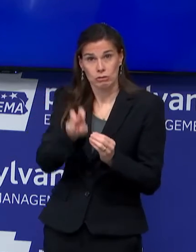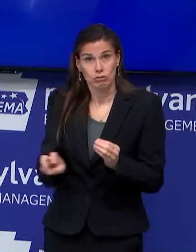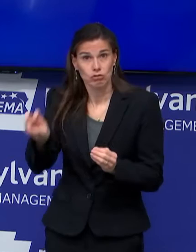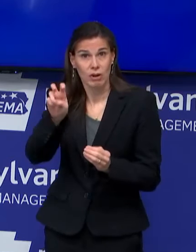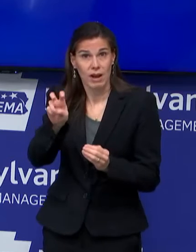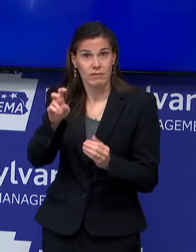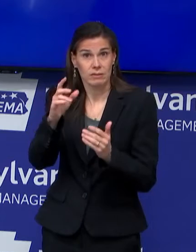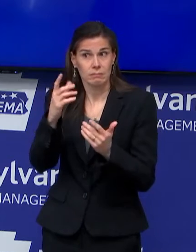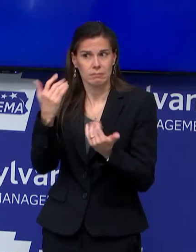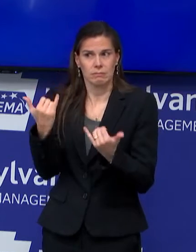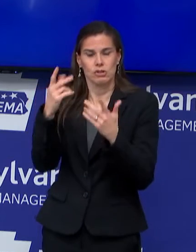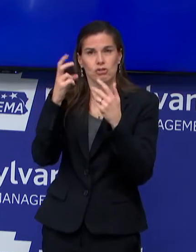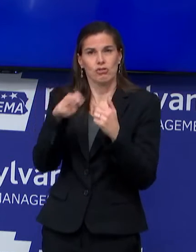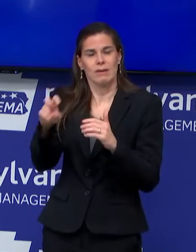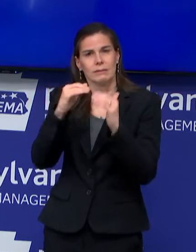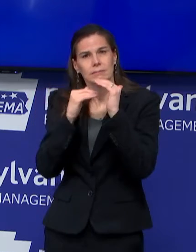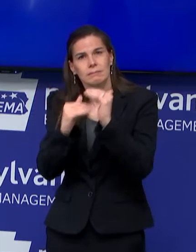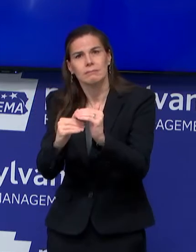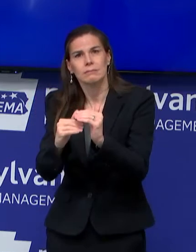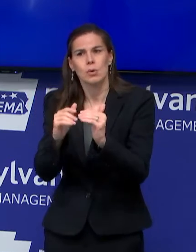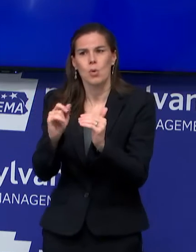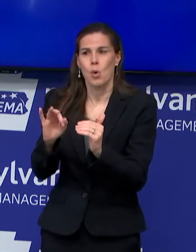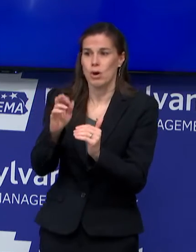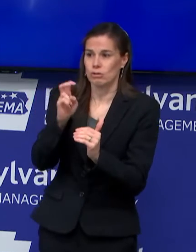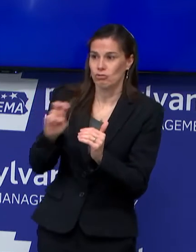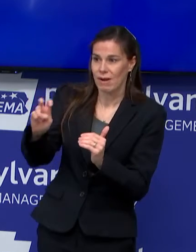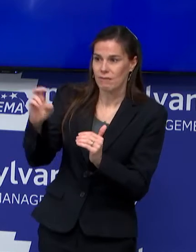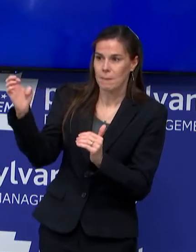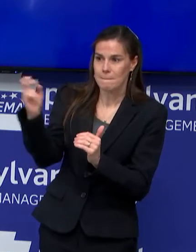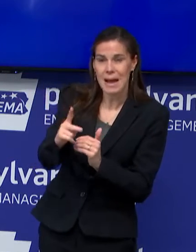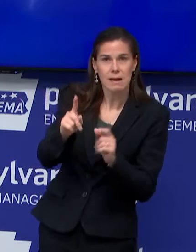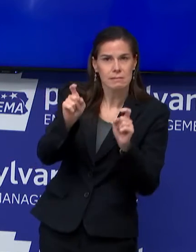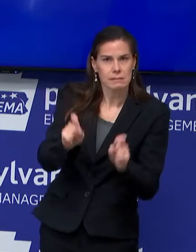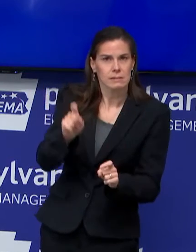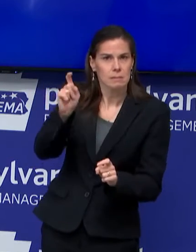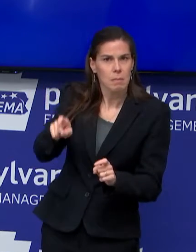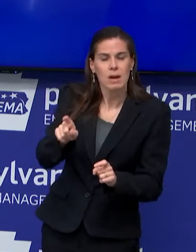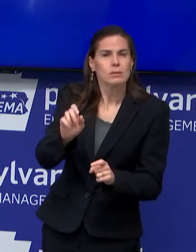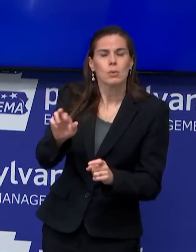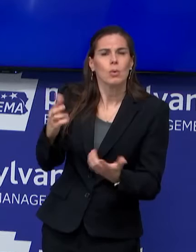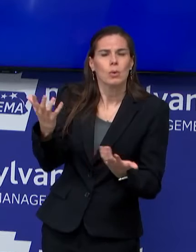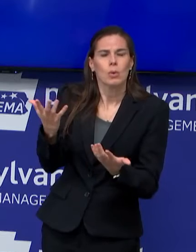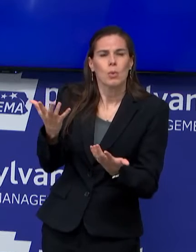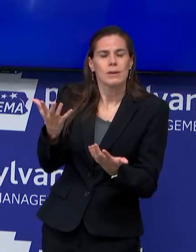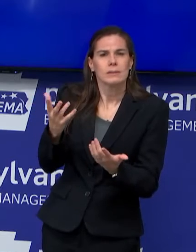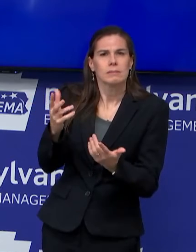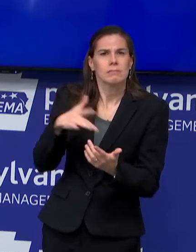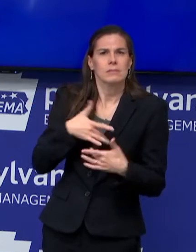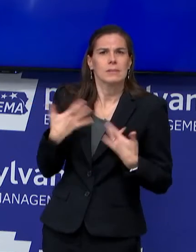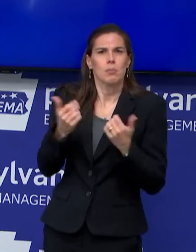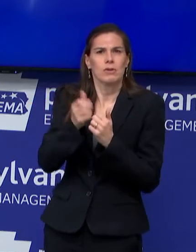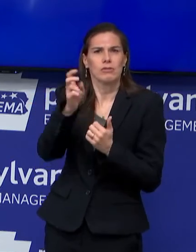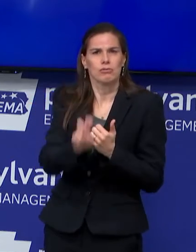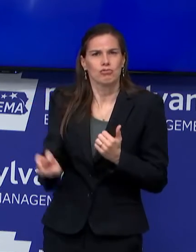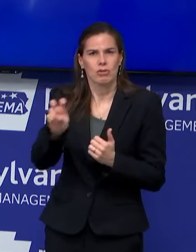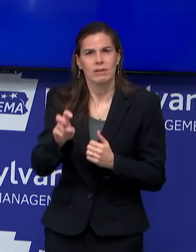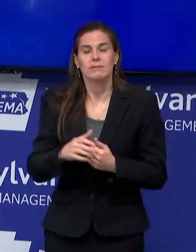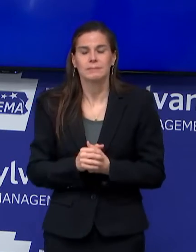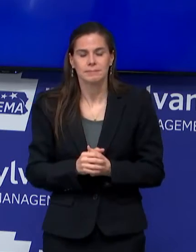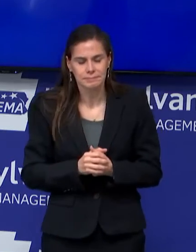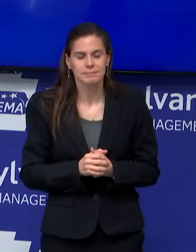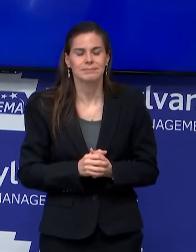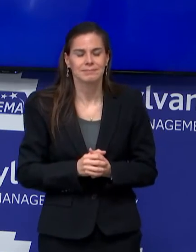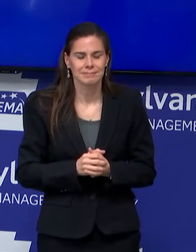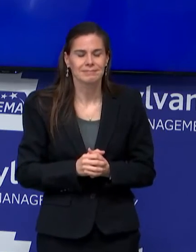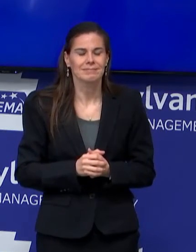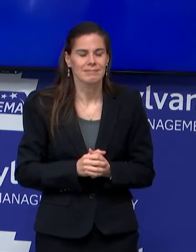restrictions regarding having to get tested when you travel. Sort of where do things stand with that? I think we're continuing to look